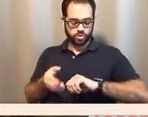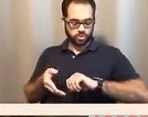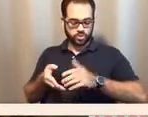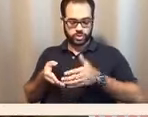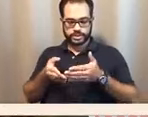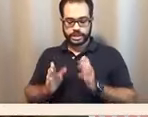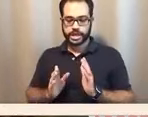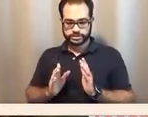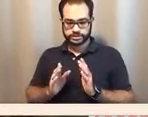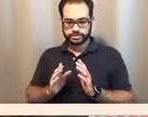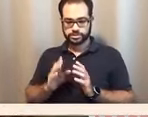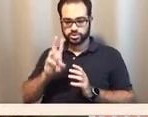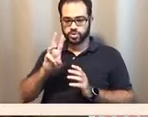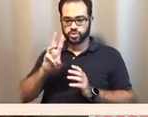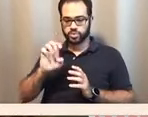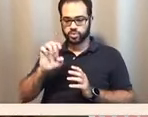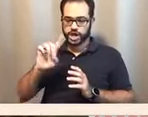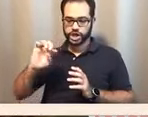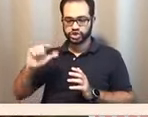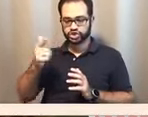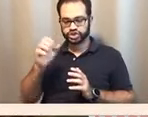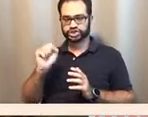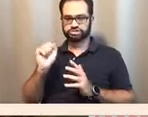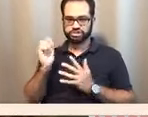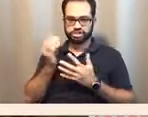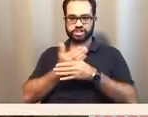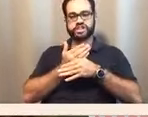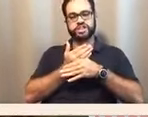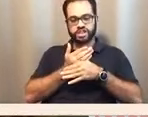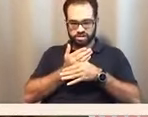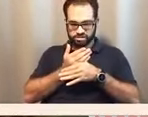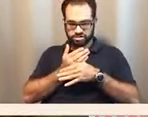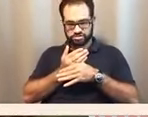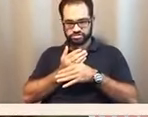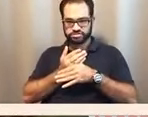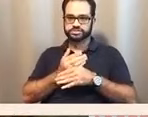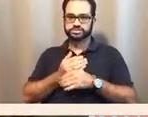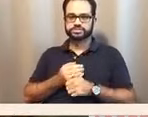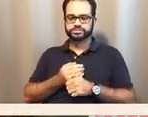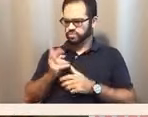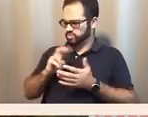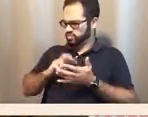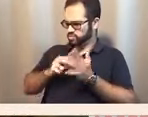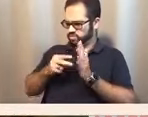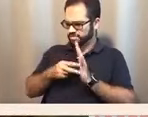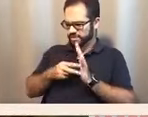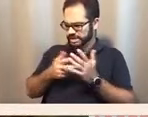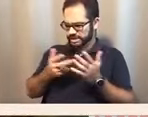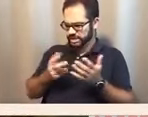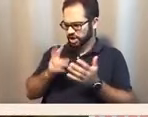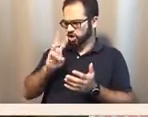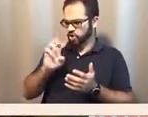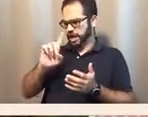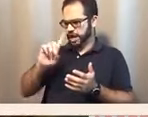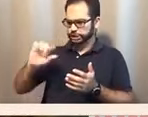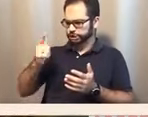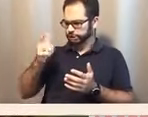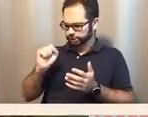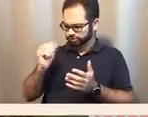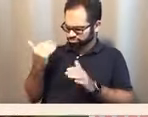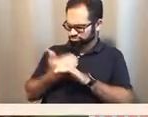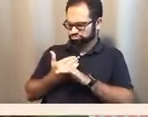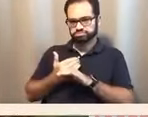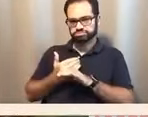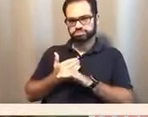wedges get in the way. What do you mean by wedges? Let's take a 10-second